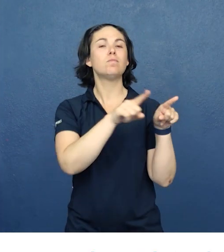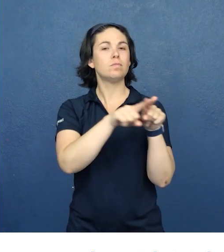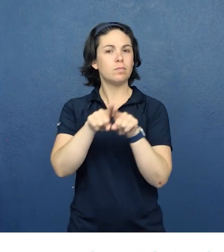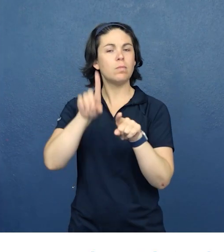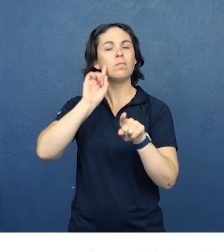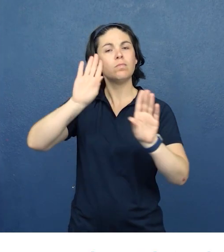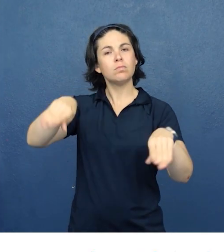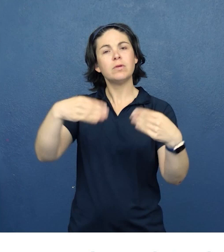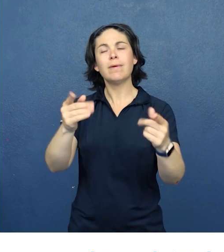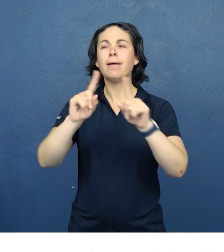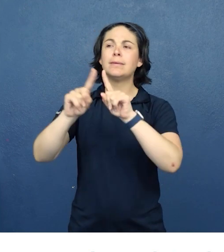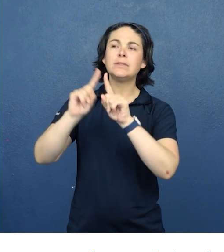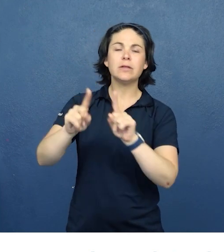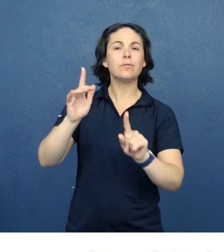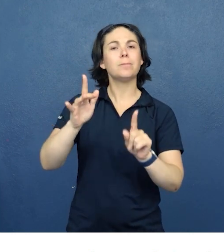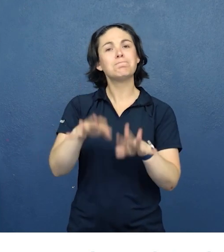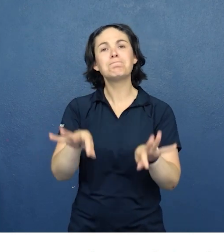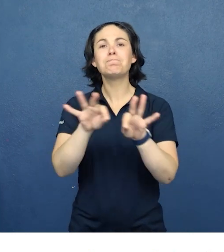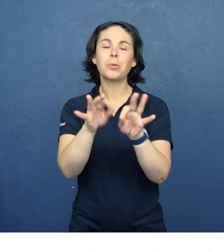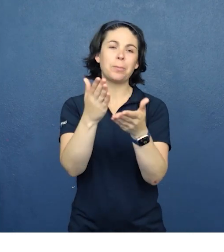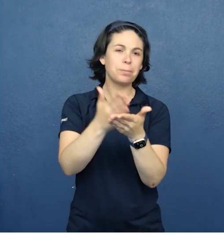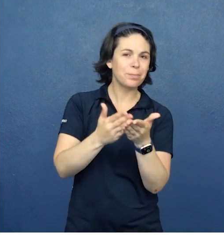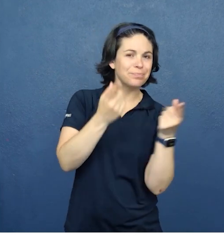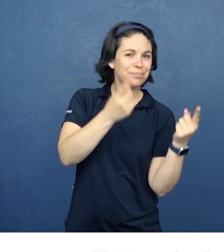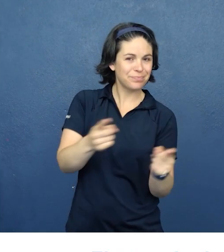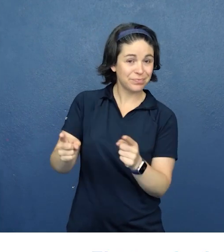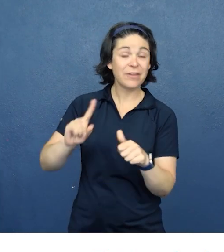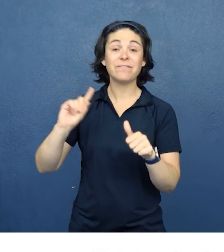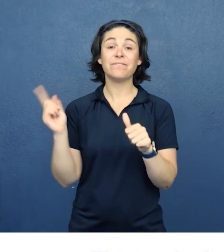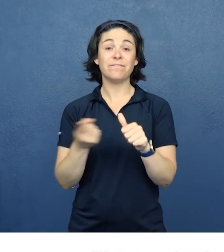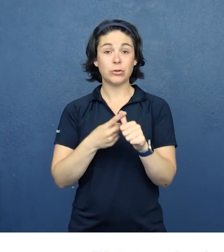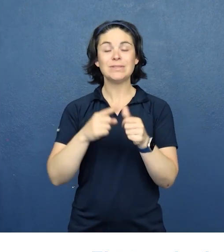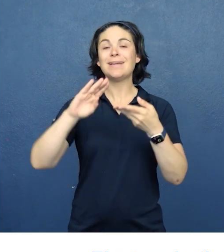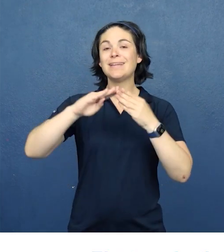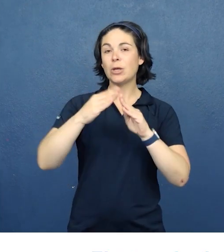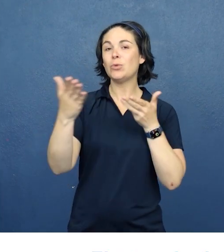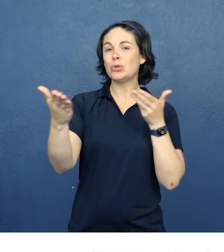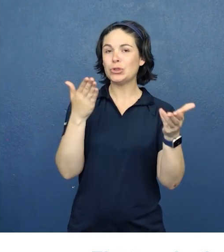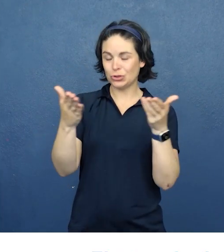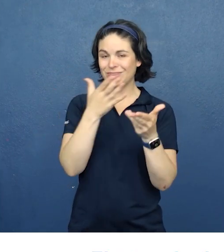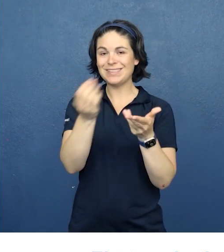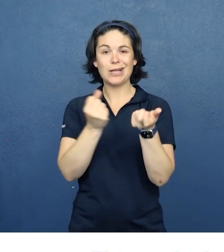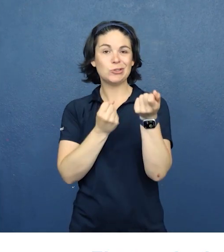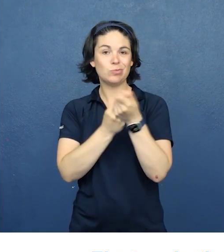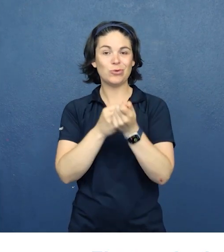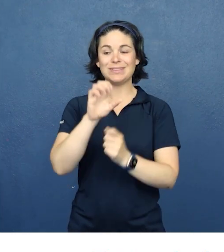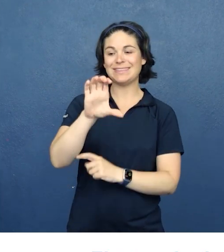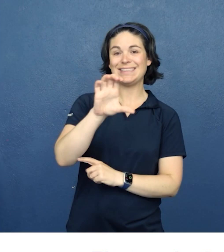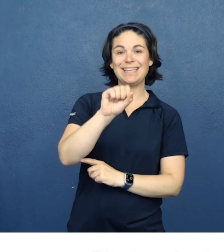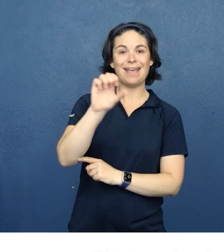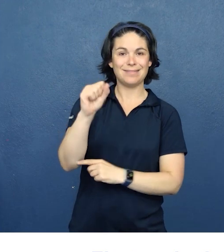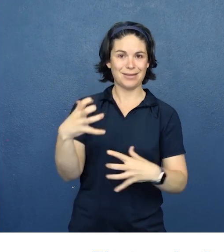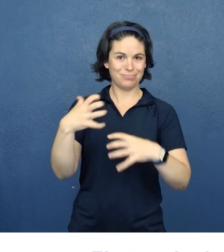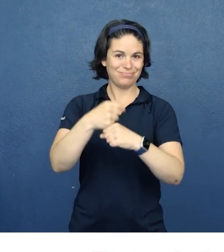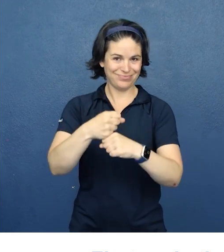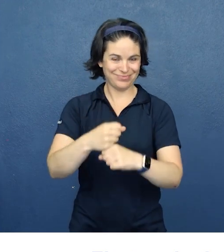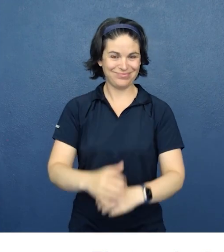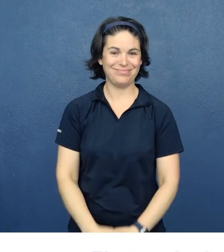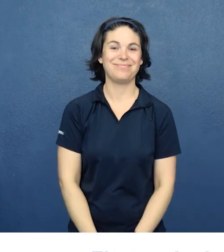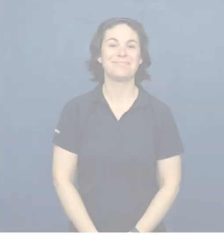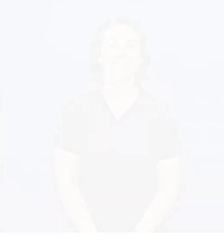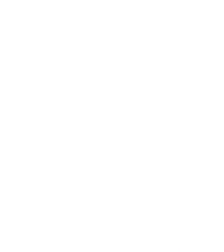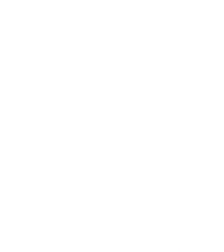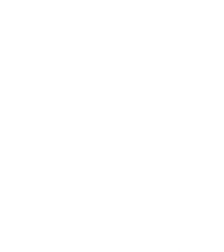we will also give you some related plan highlights. First up is the Community Services and Supports component, or CSS for short.